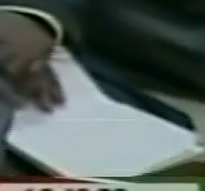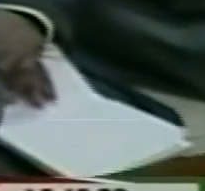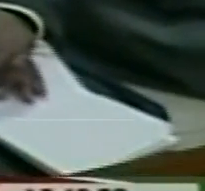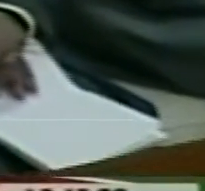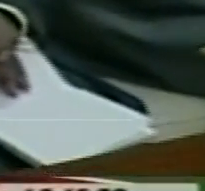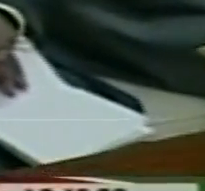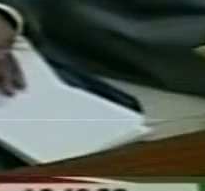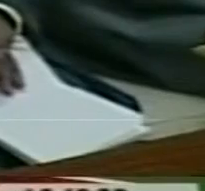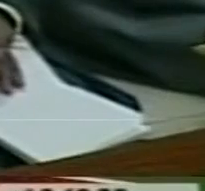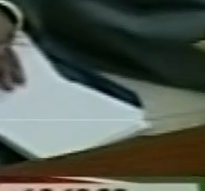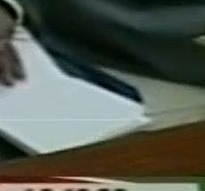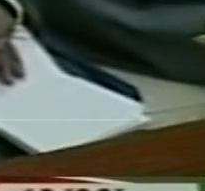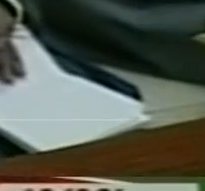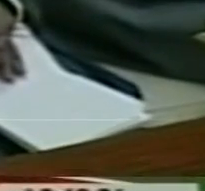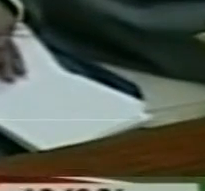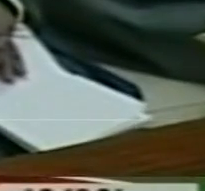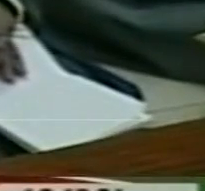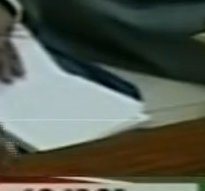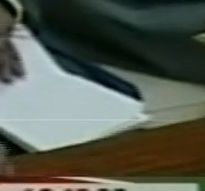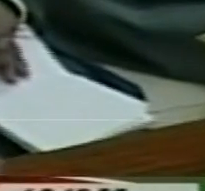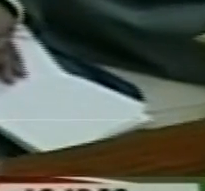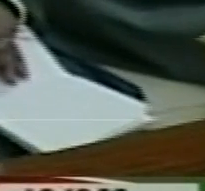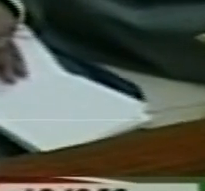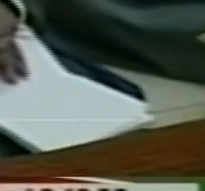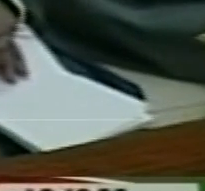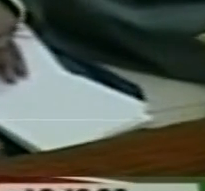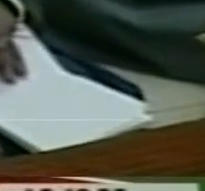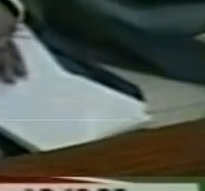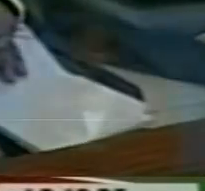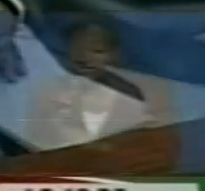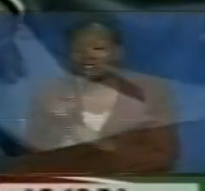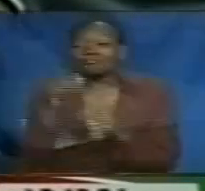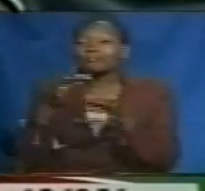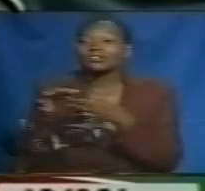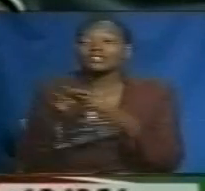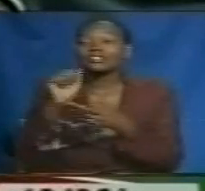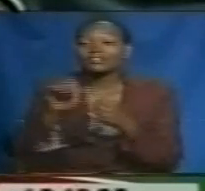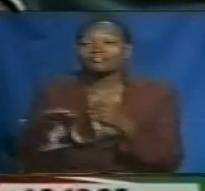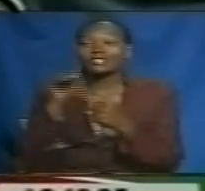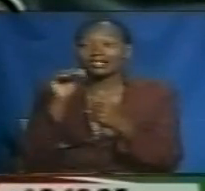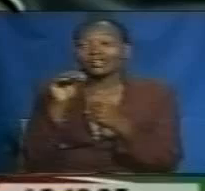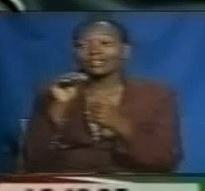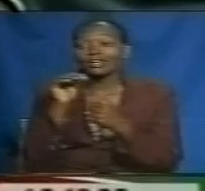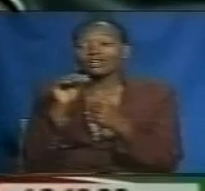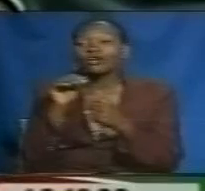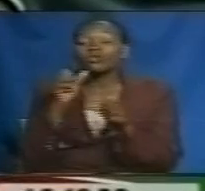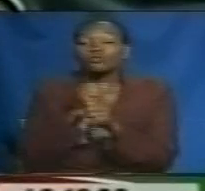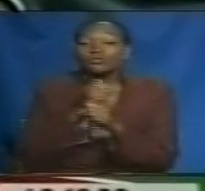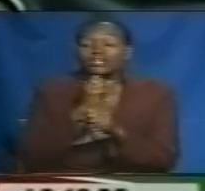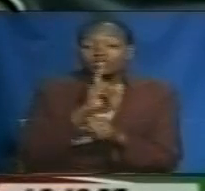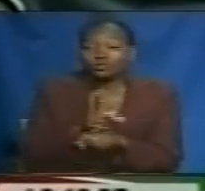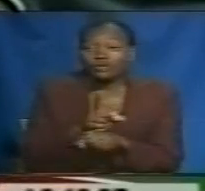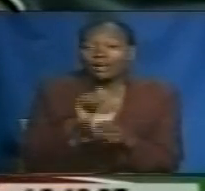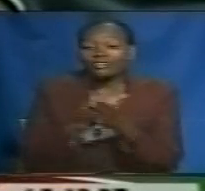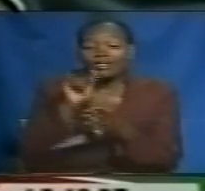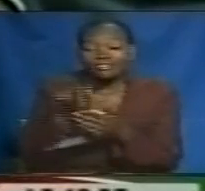facto medical preemptive measures you have taken to ensure